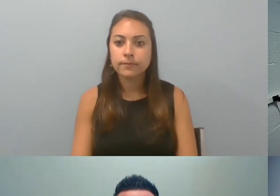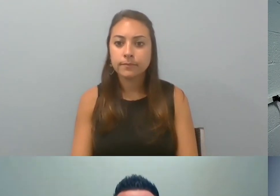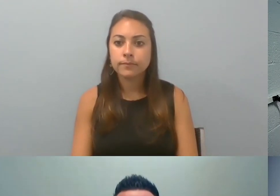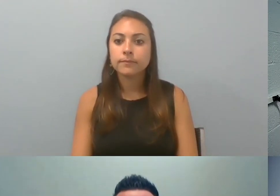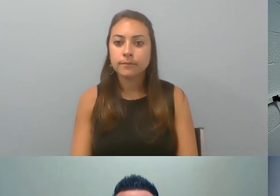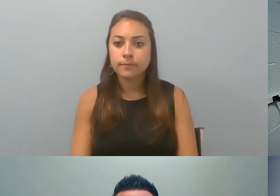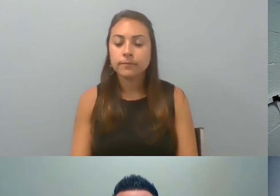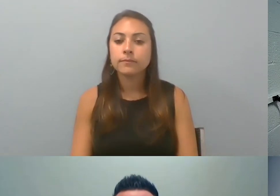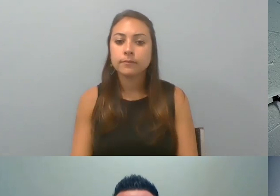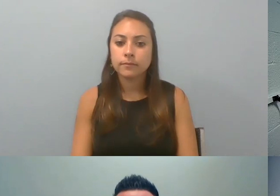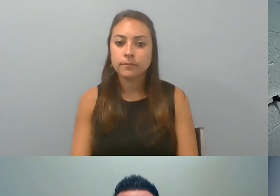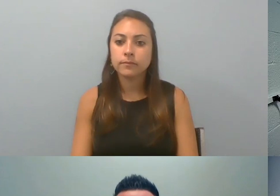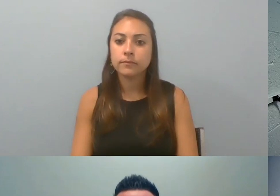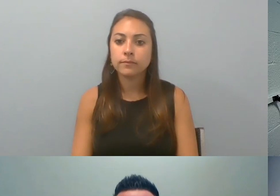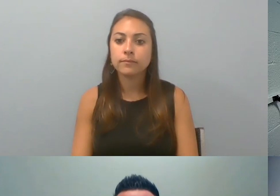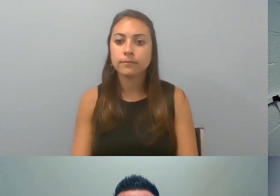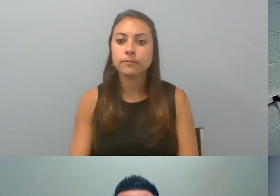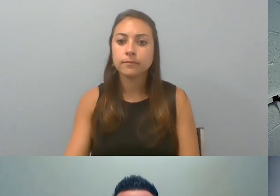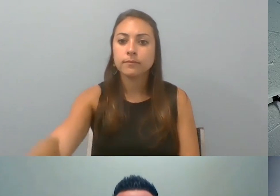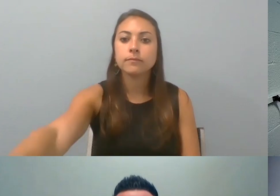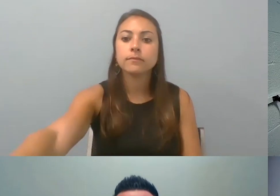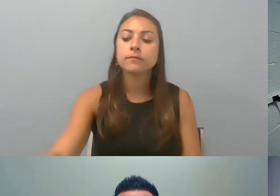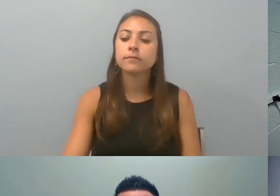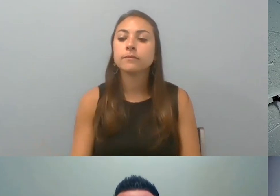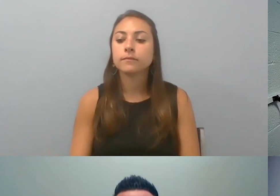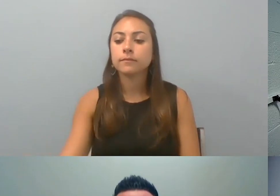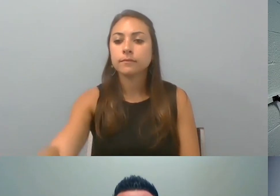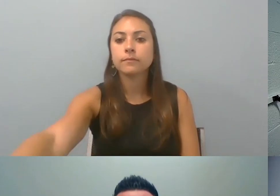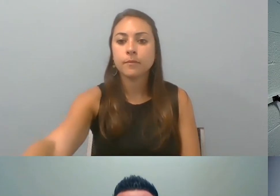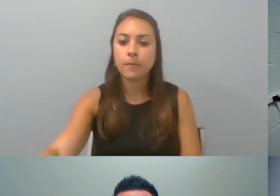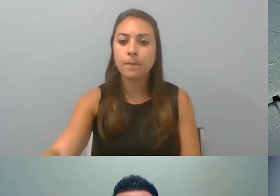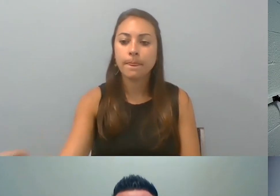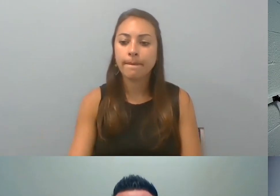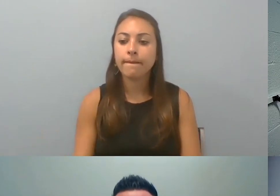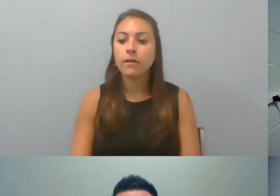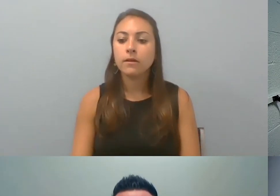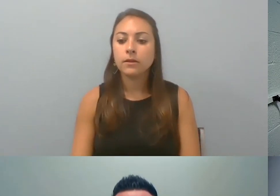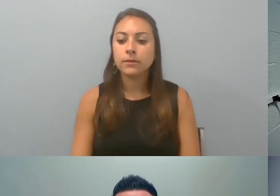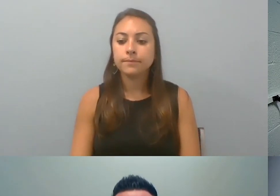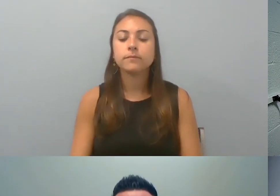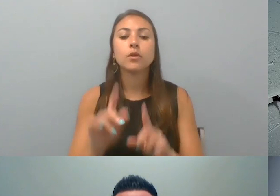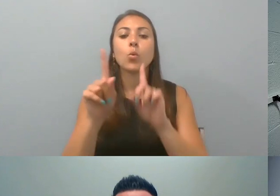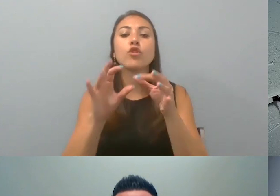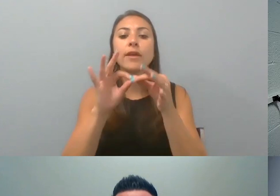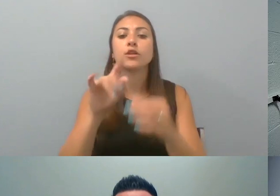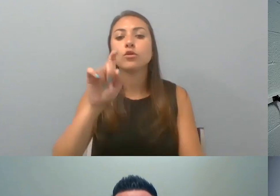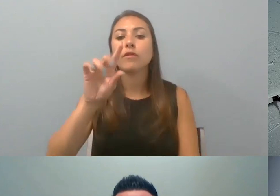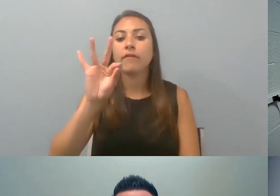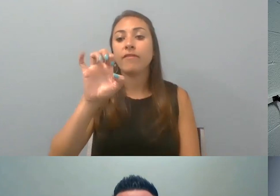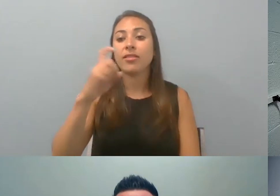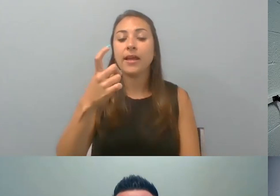I guess continuing on with flex points, there were a few questions about whether or not a student can